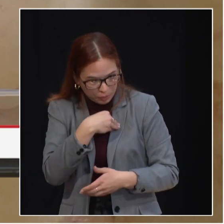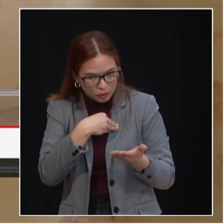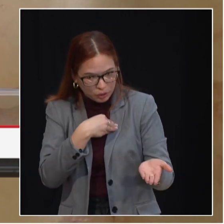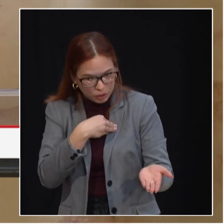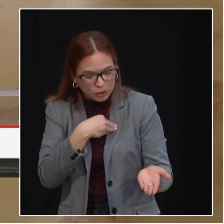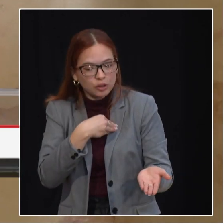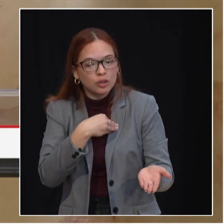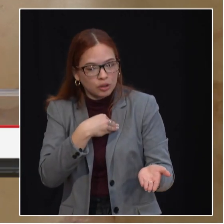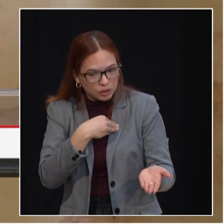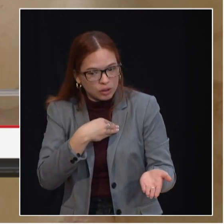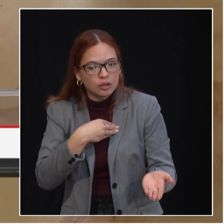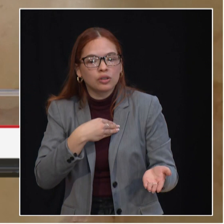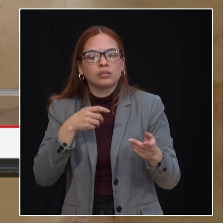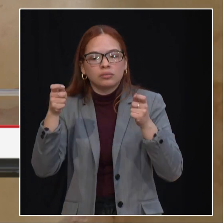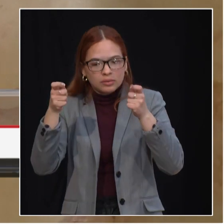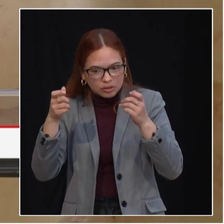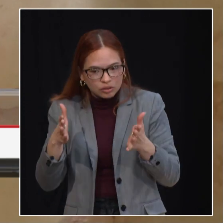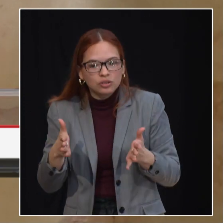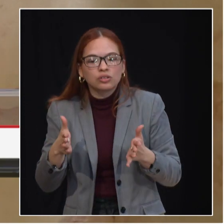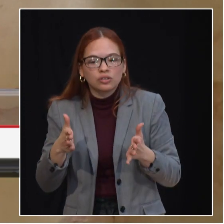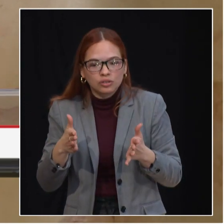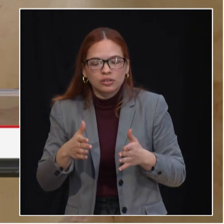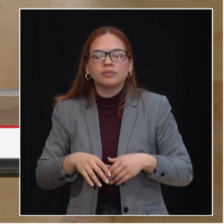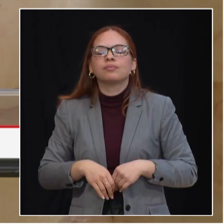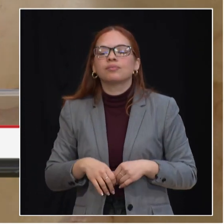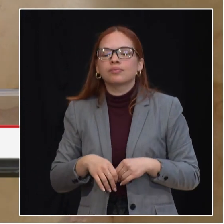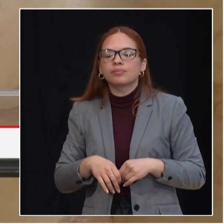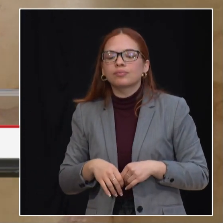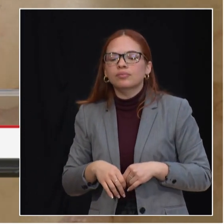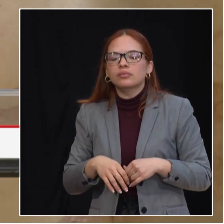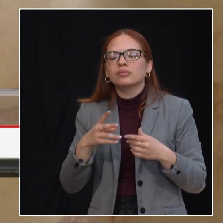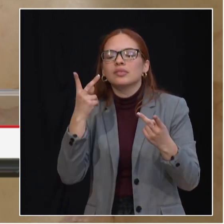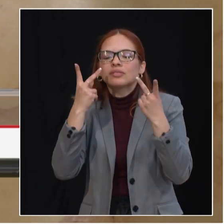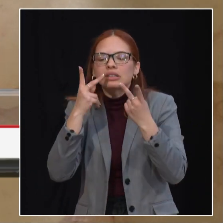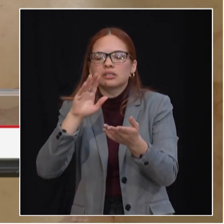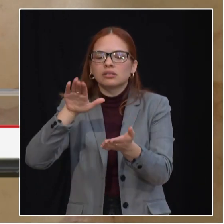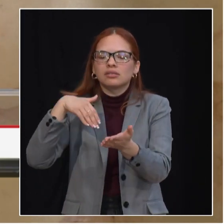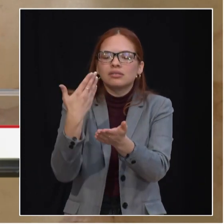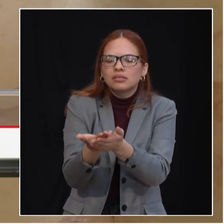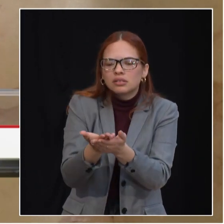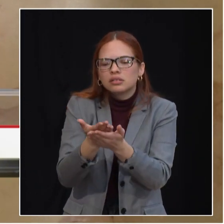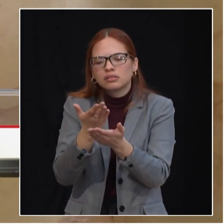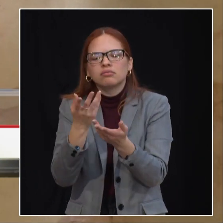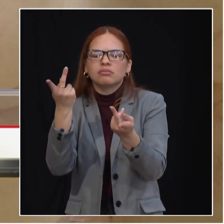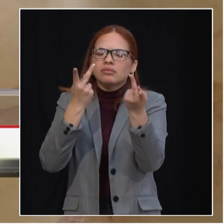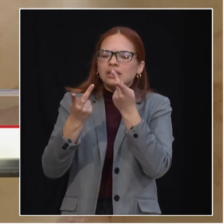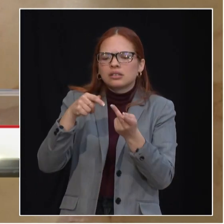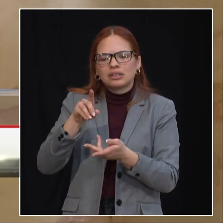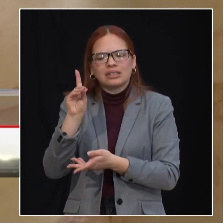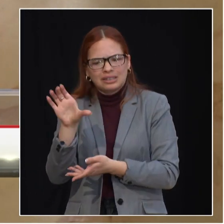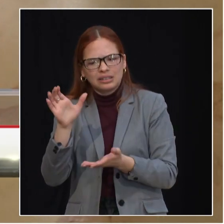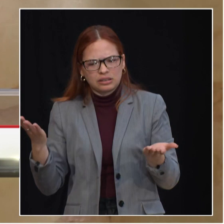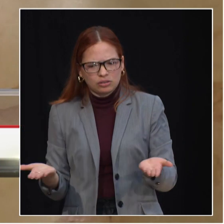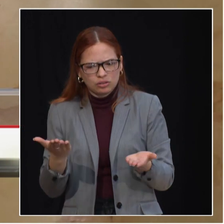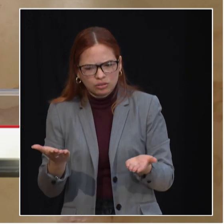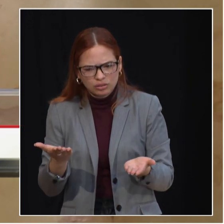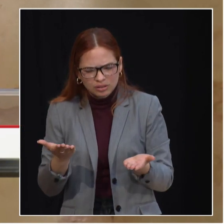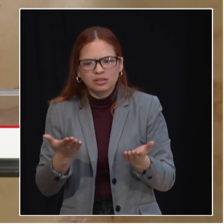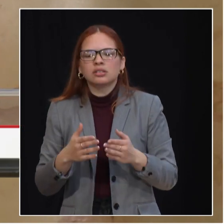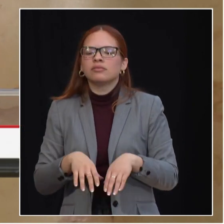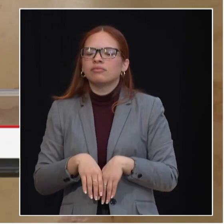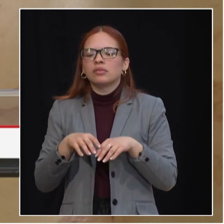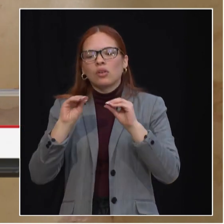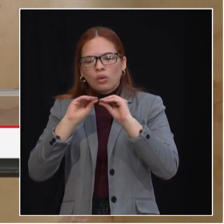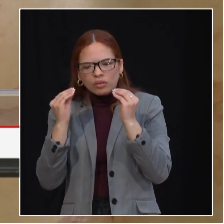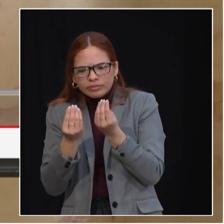destination management organization. So for those who aren't familiar with us, we are the official organization that markets and sells Washington as